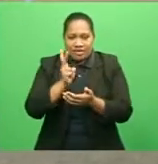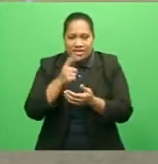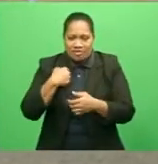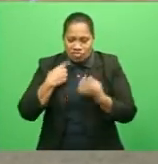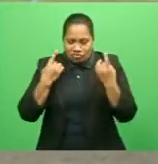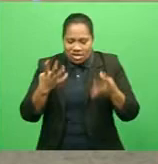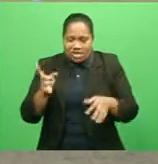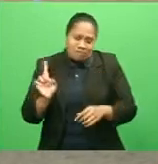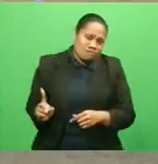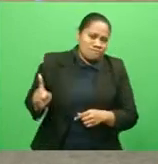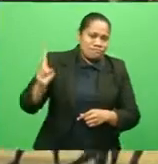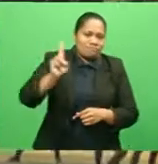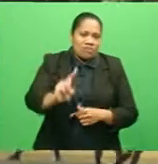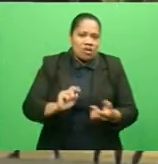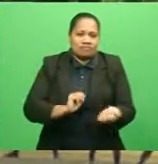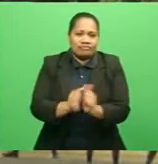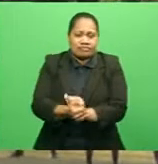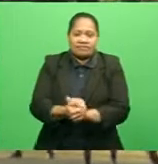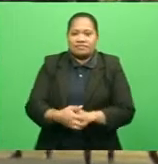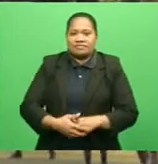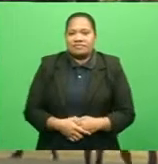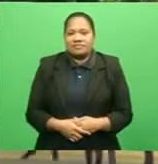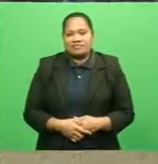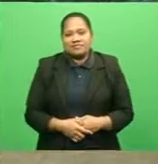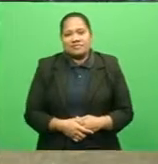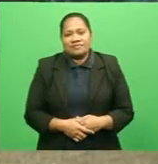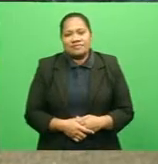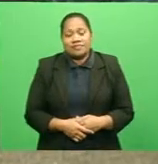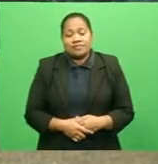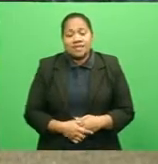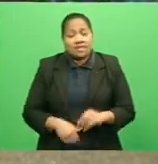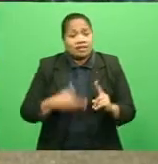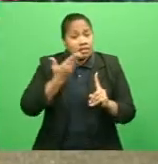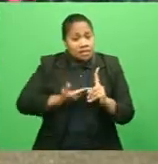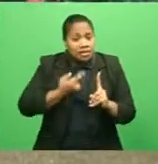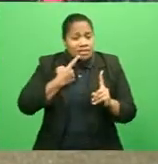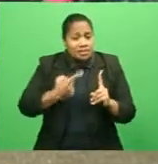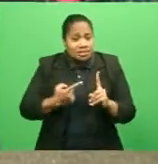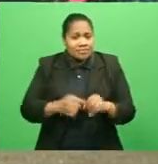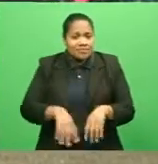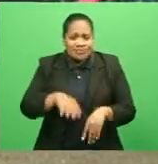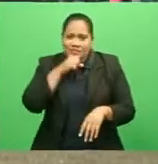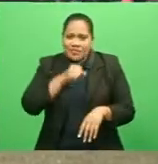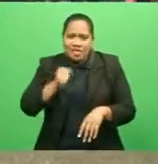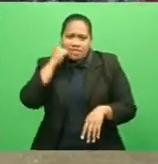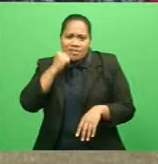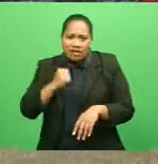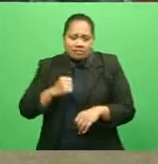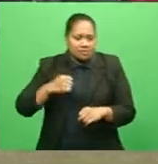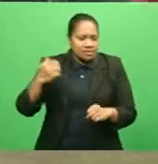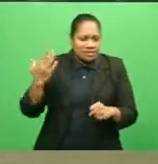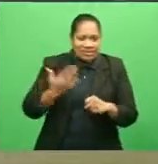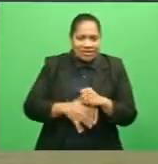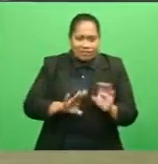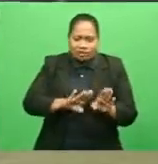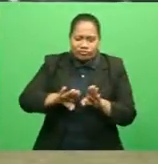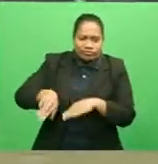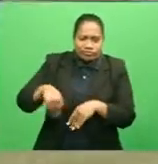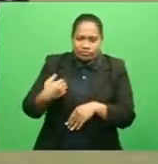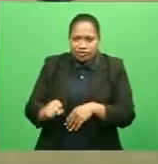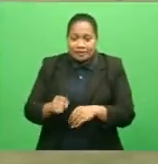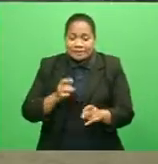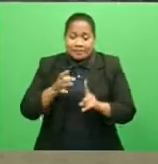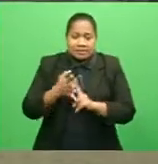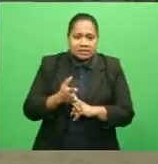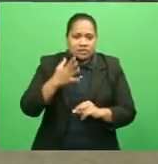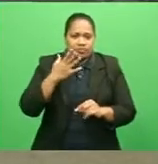this edition. Nairumbe also says that the men in black should never be counted out, especially with